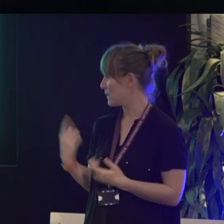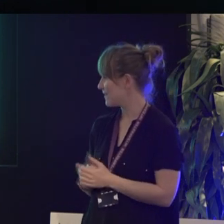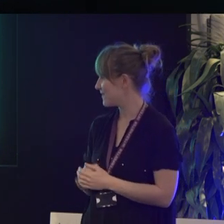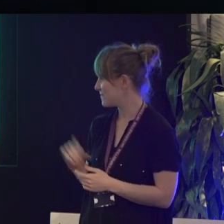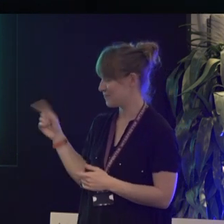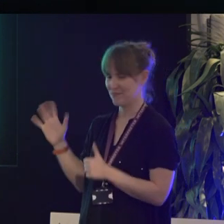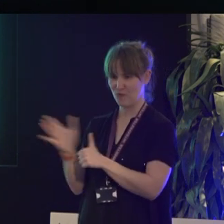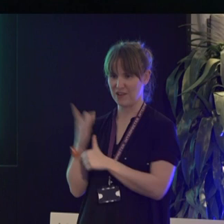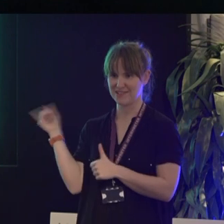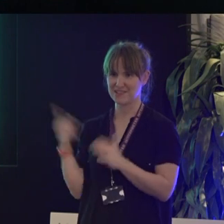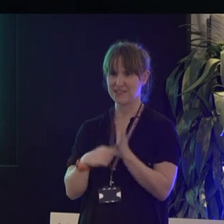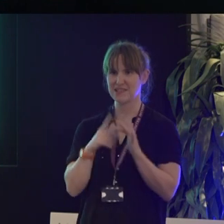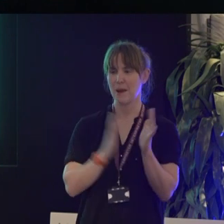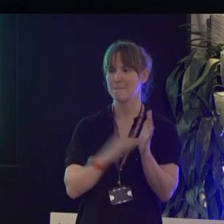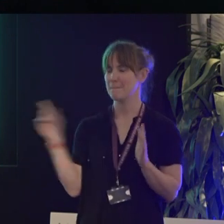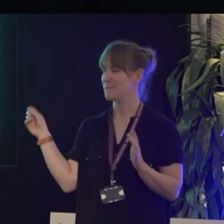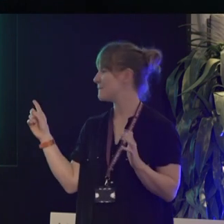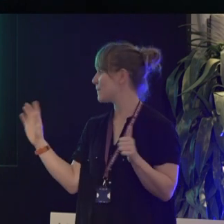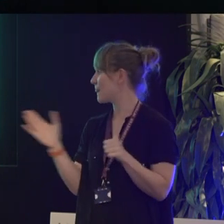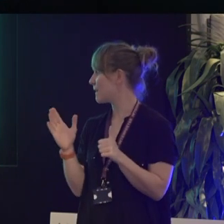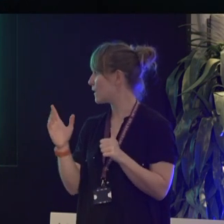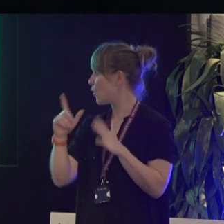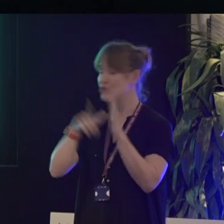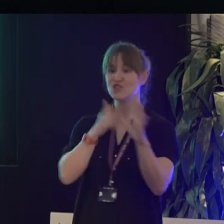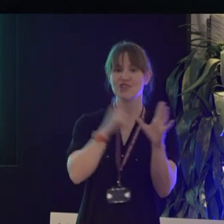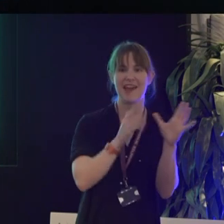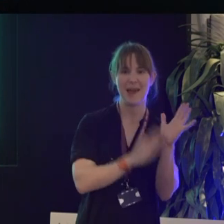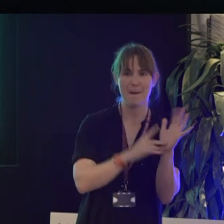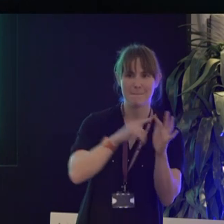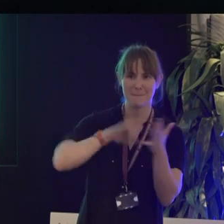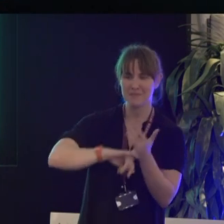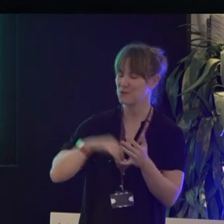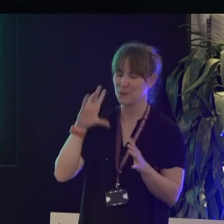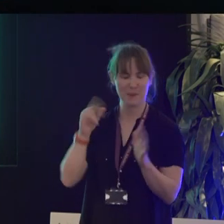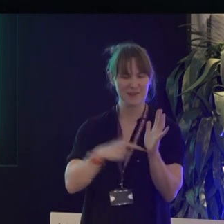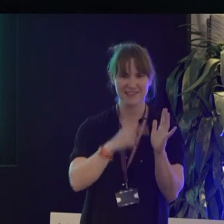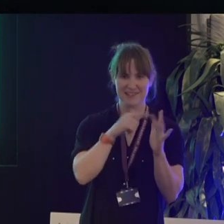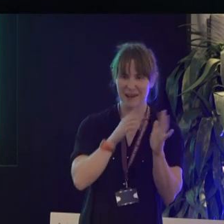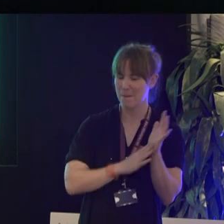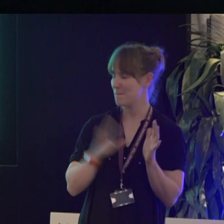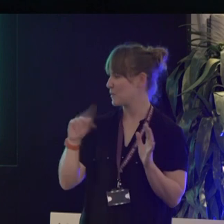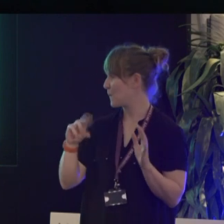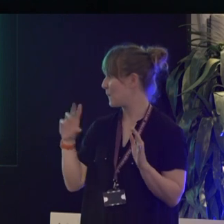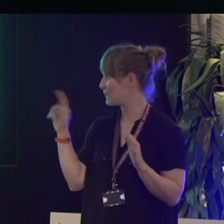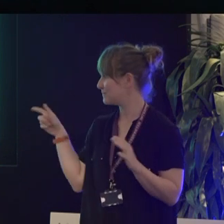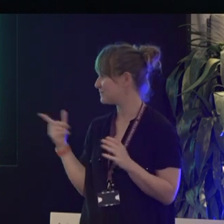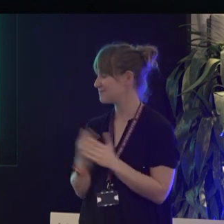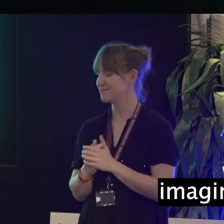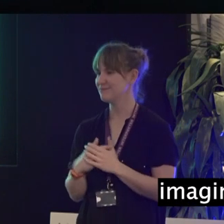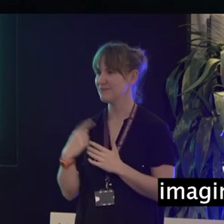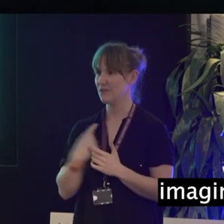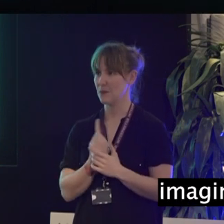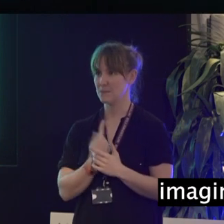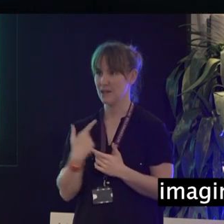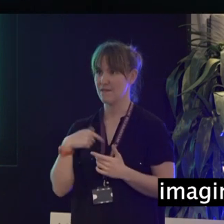I'll go first. Thank you. But it's James. Not Tim, innit? We worked hard on the name. Yeah, we did. I'll just draw myself.